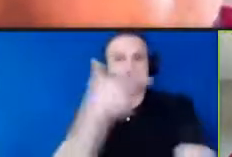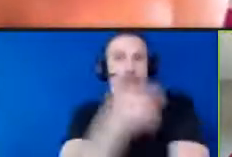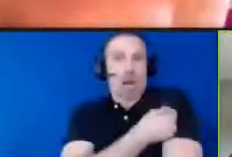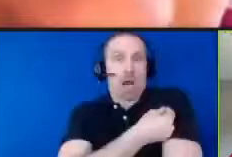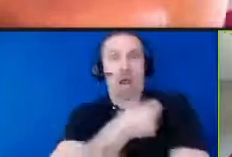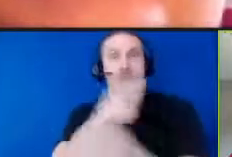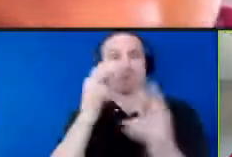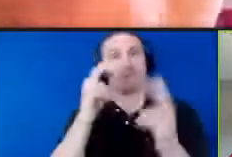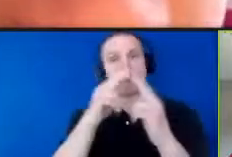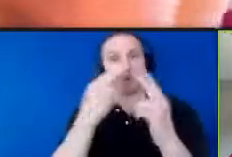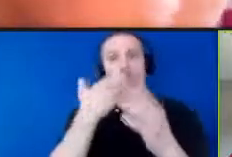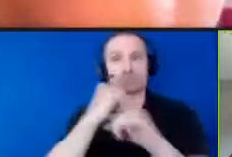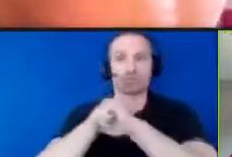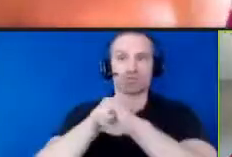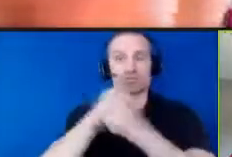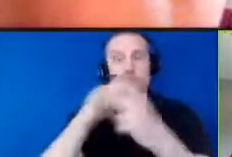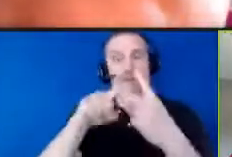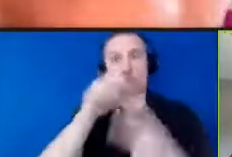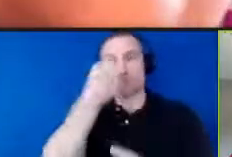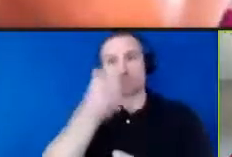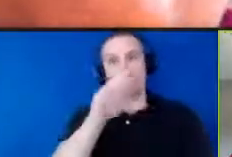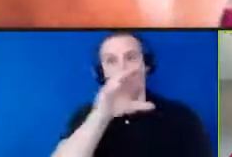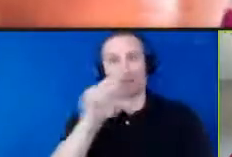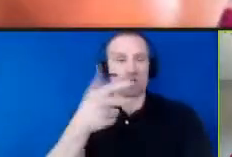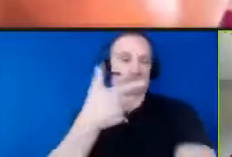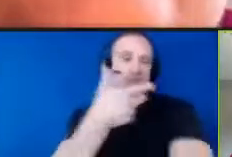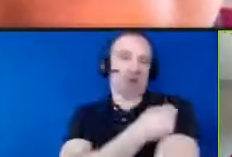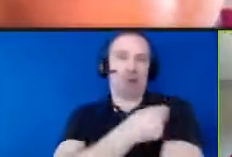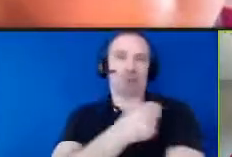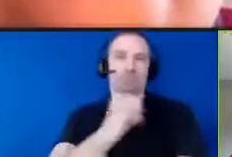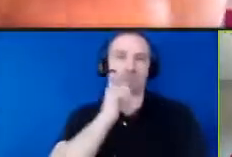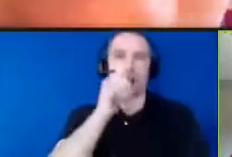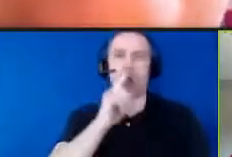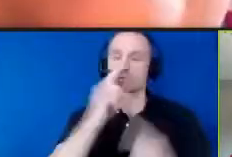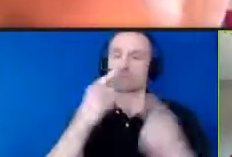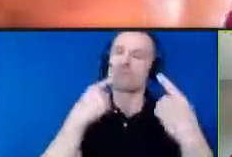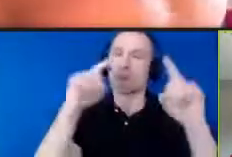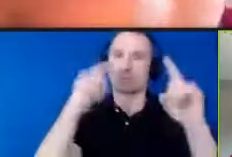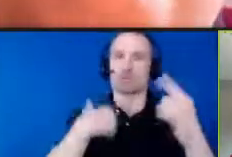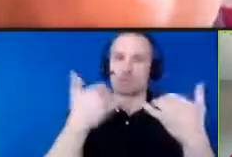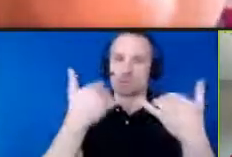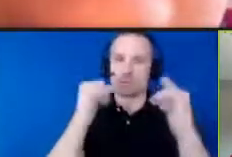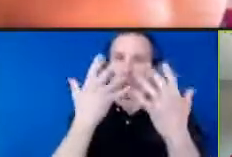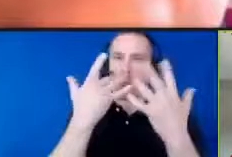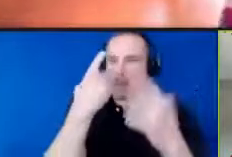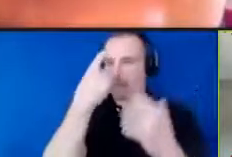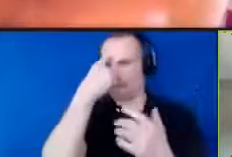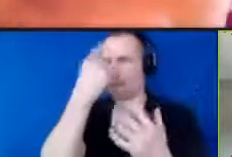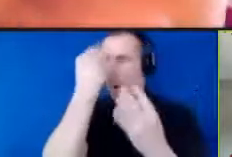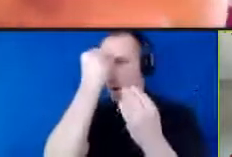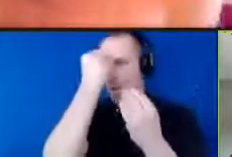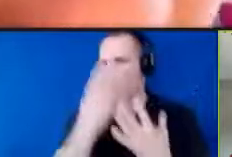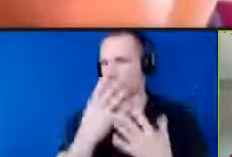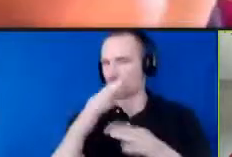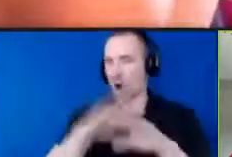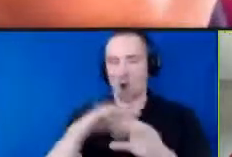African strain, the vaccines are not quite as effective, and we're still waiting for the data on the Brazil strain. I can tell you that